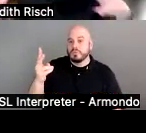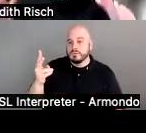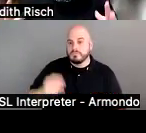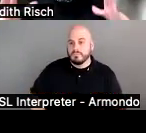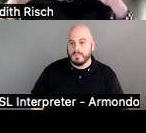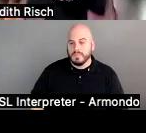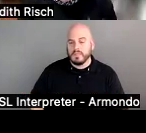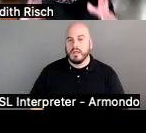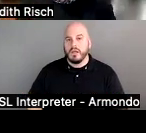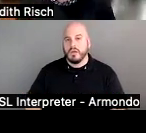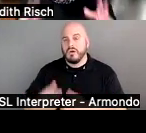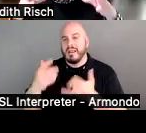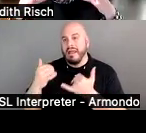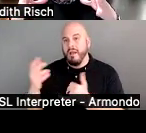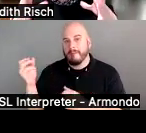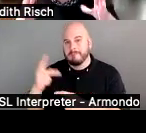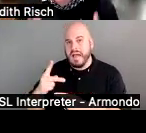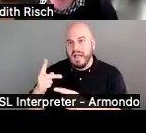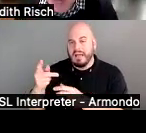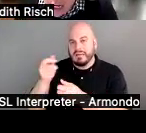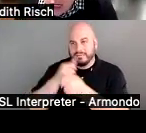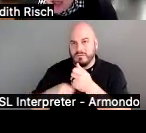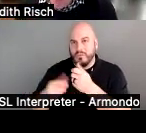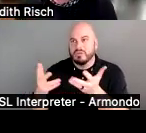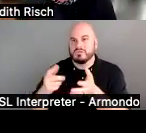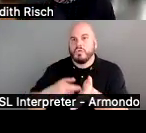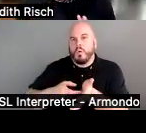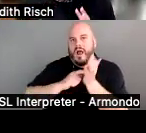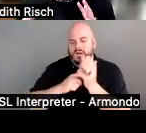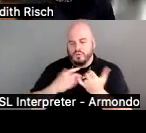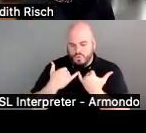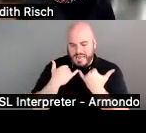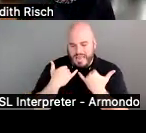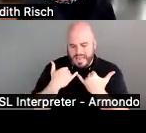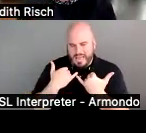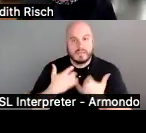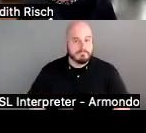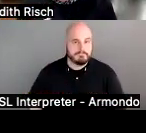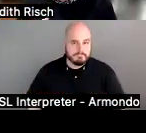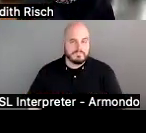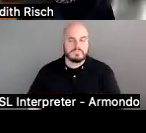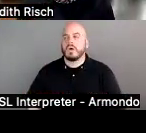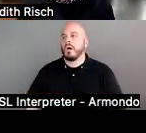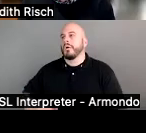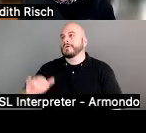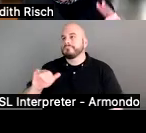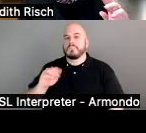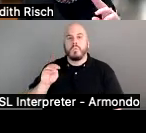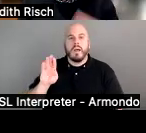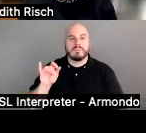the land of what's required today. So in terms of websites,